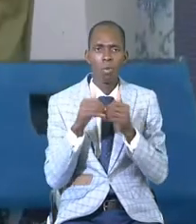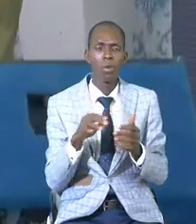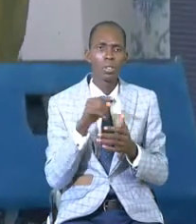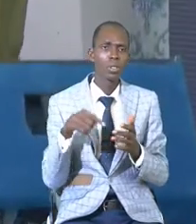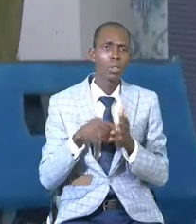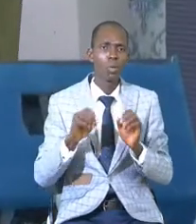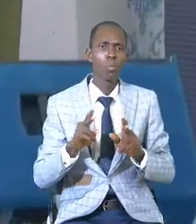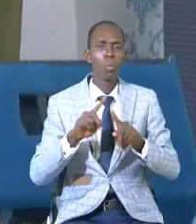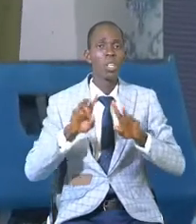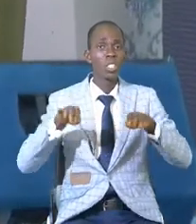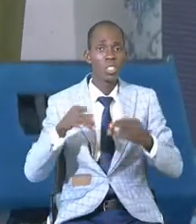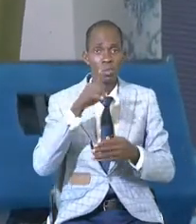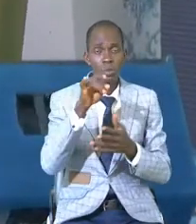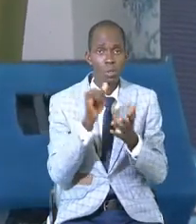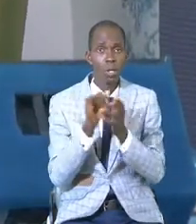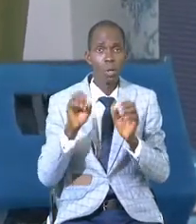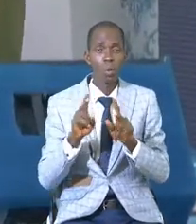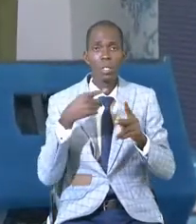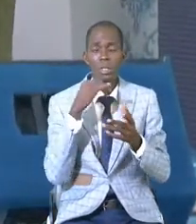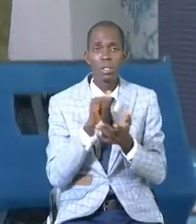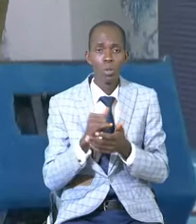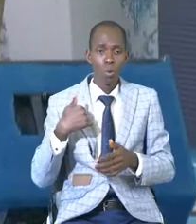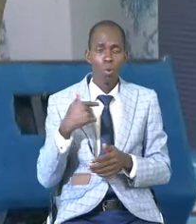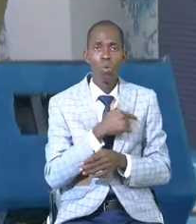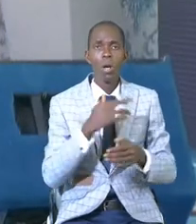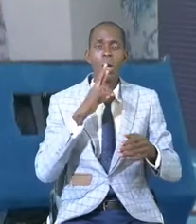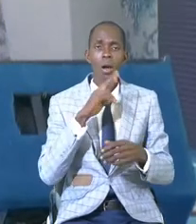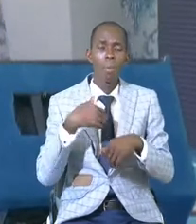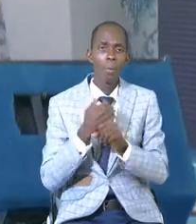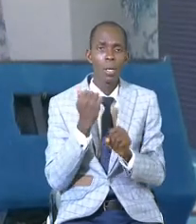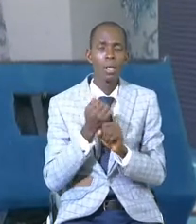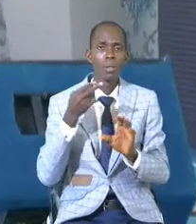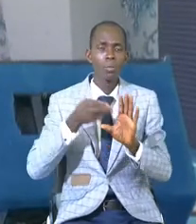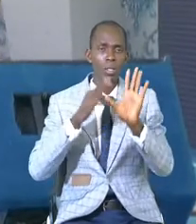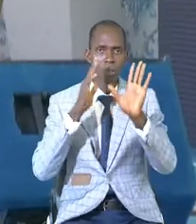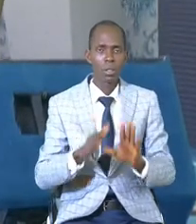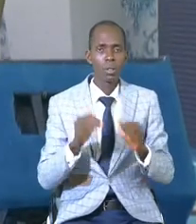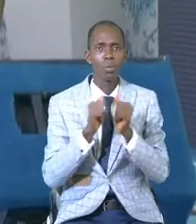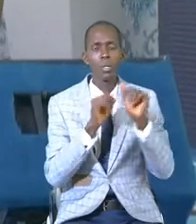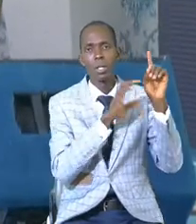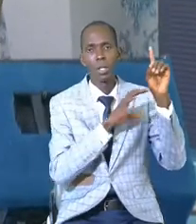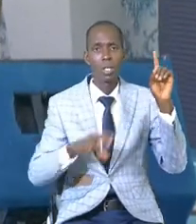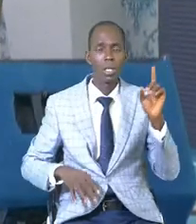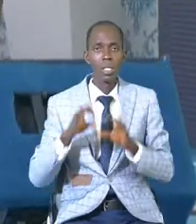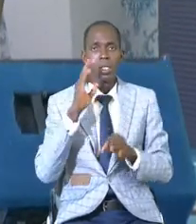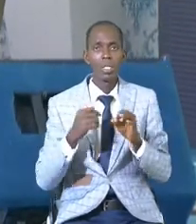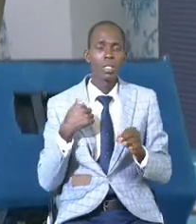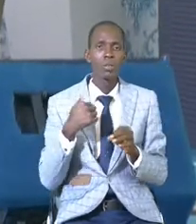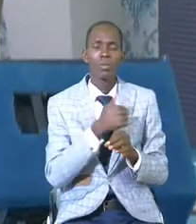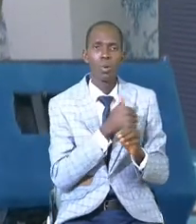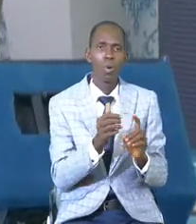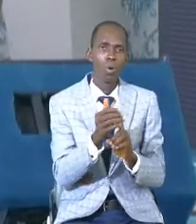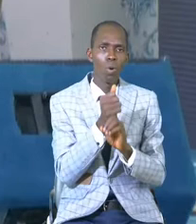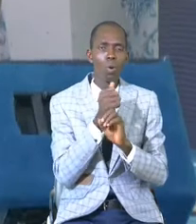this opportunity and said, we are made partakers of Christ. If we hold the beginning of